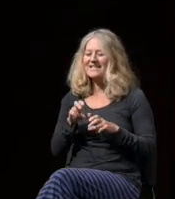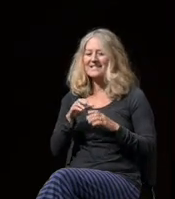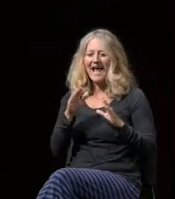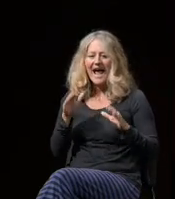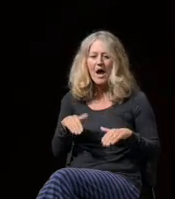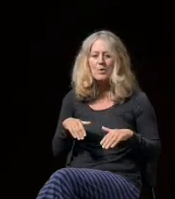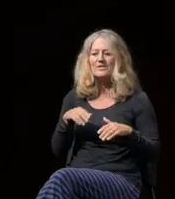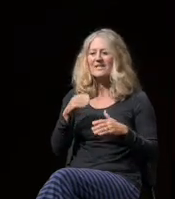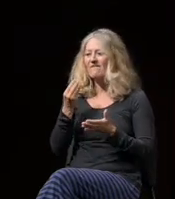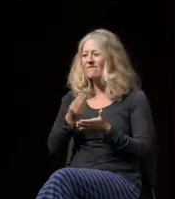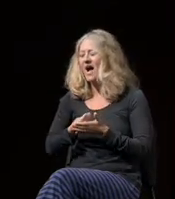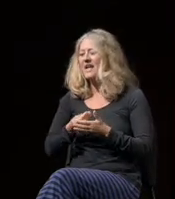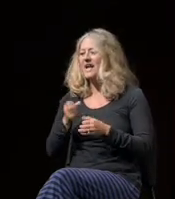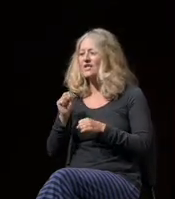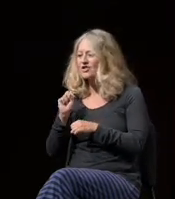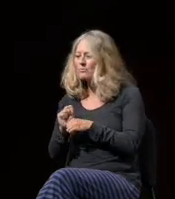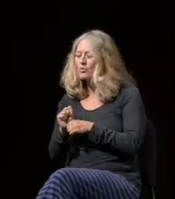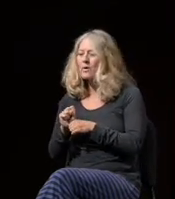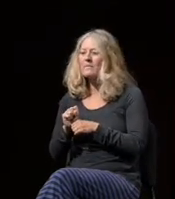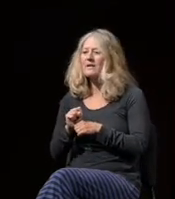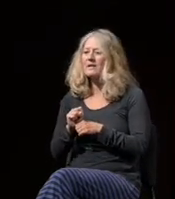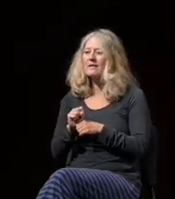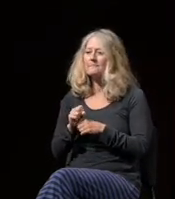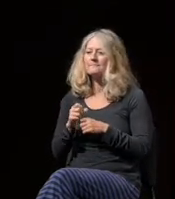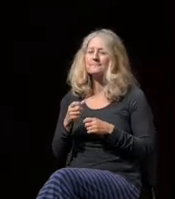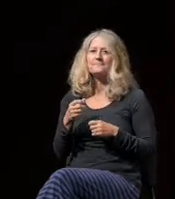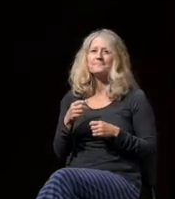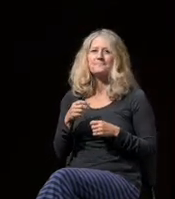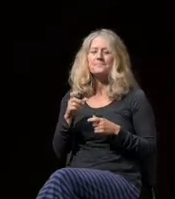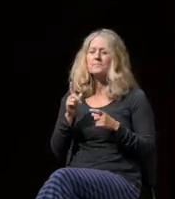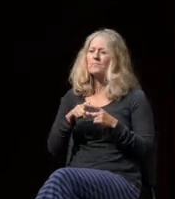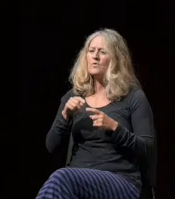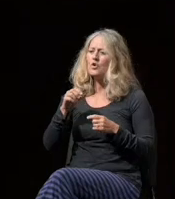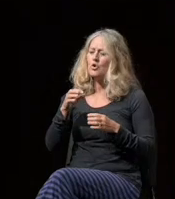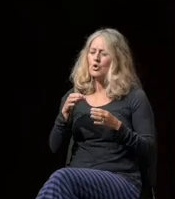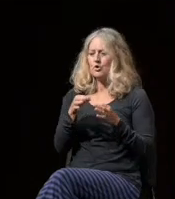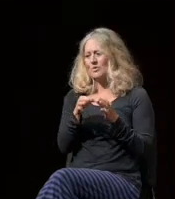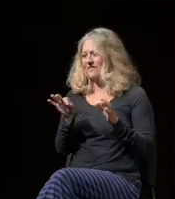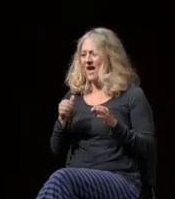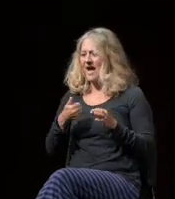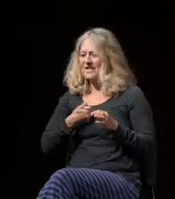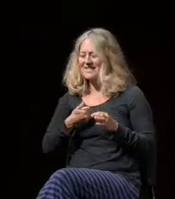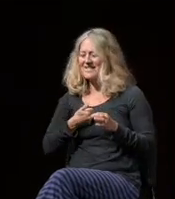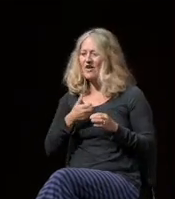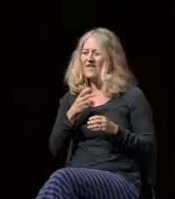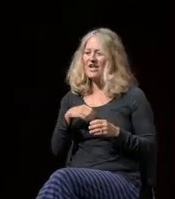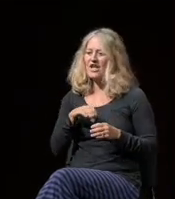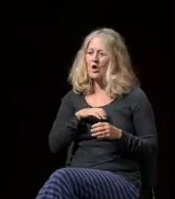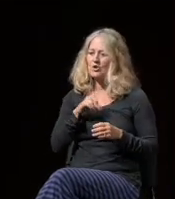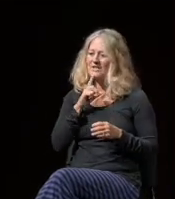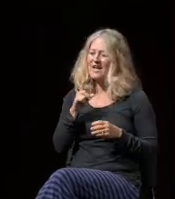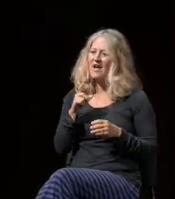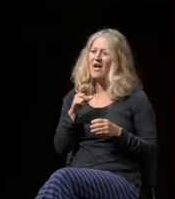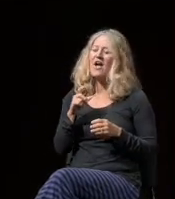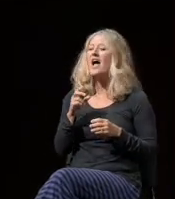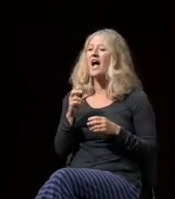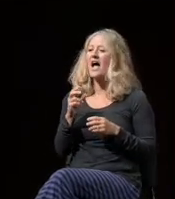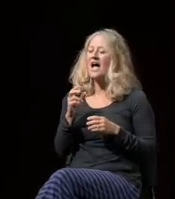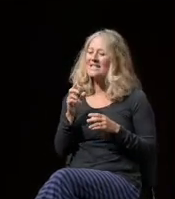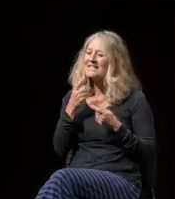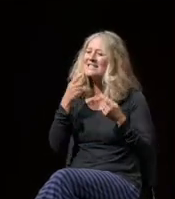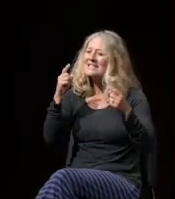employment. We have the results to show it. To define you and your characteristics as the standard of beauty,